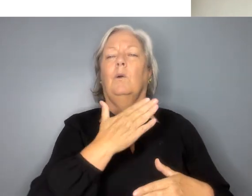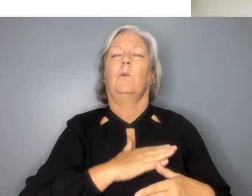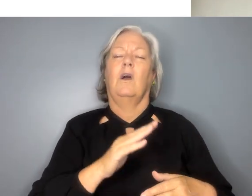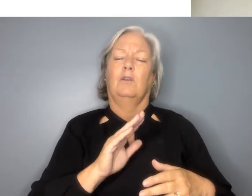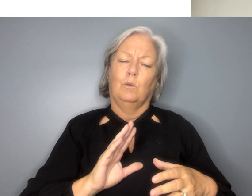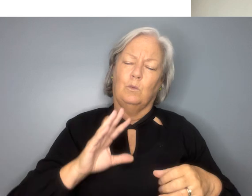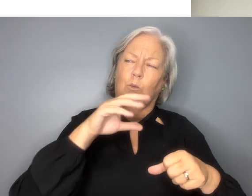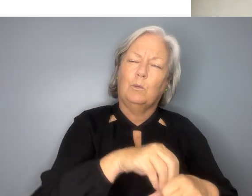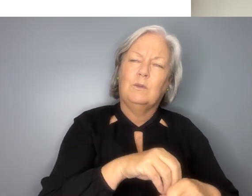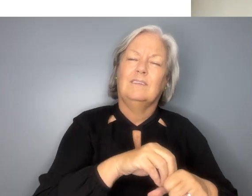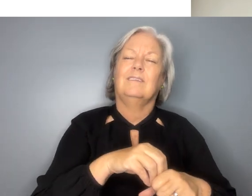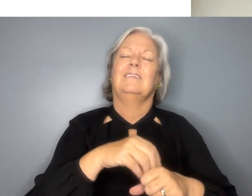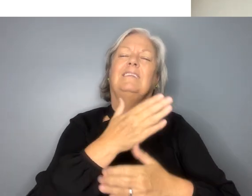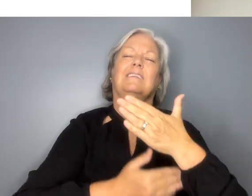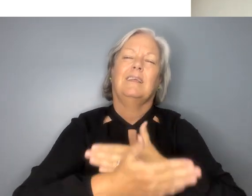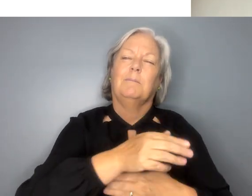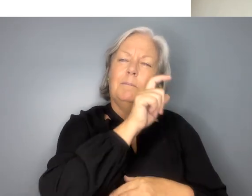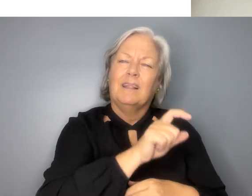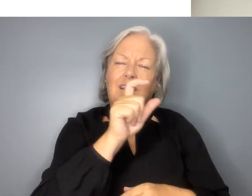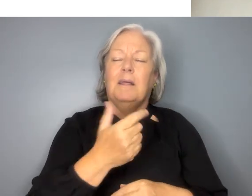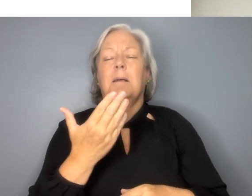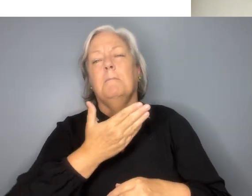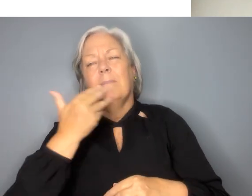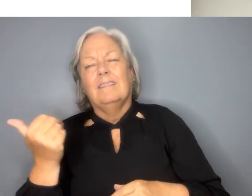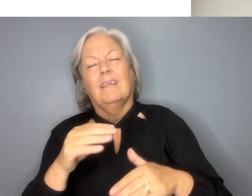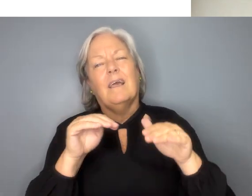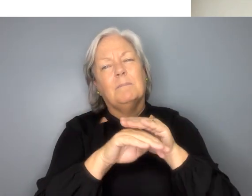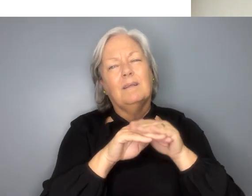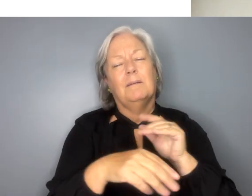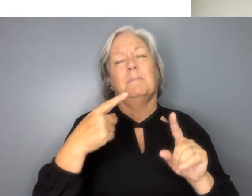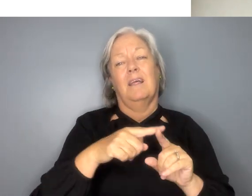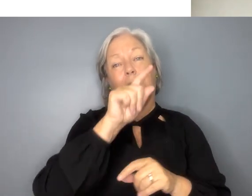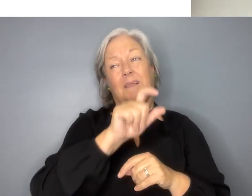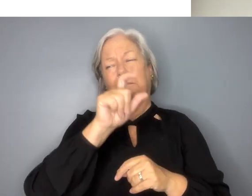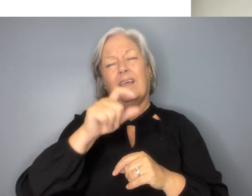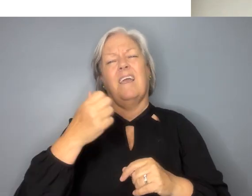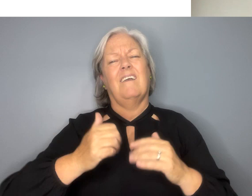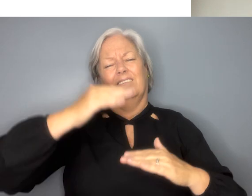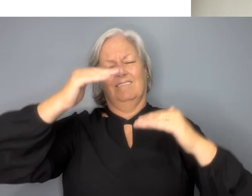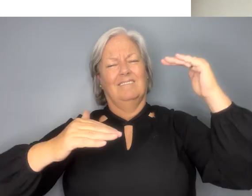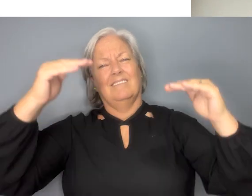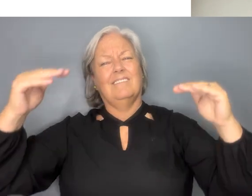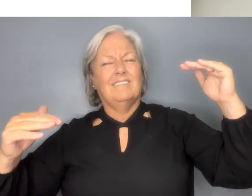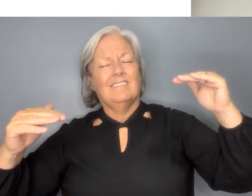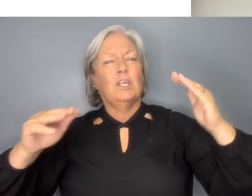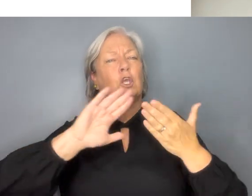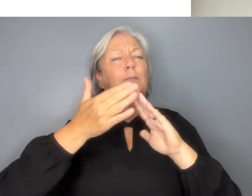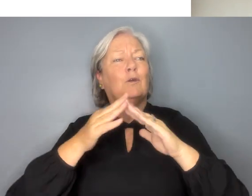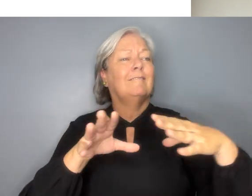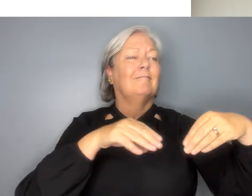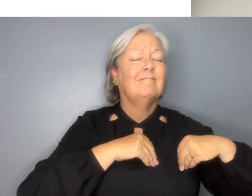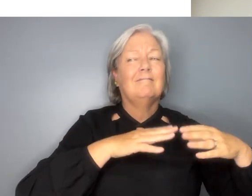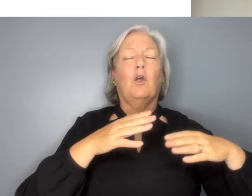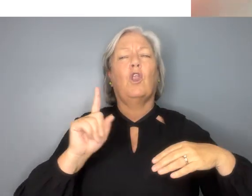inclusion of disabled people, better approaches to accessibility, and focus on people who have various levels of social privilege